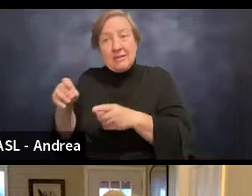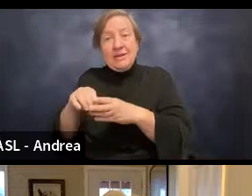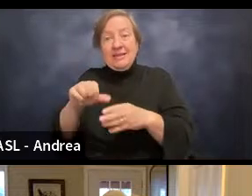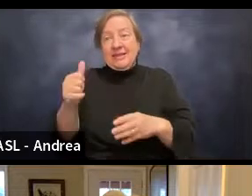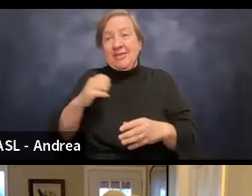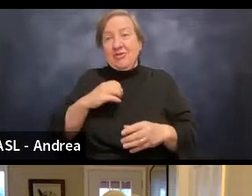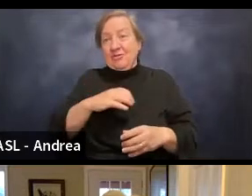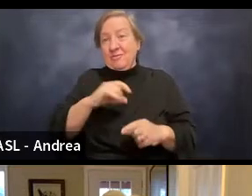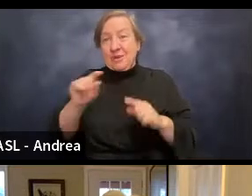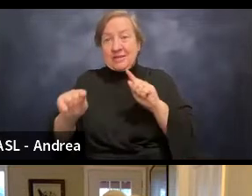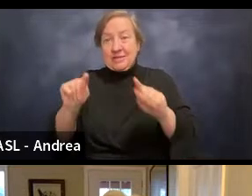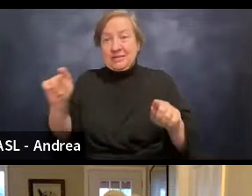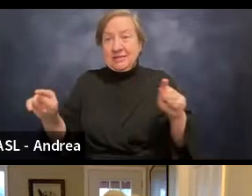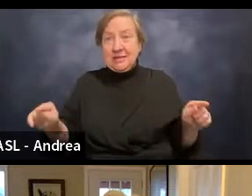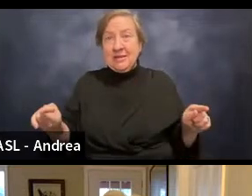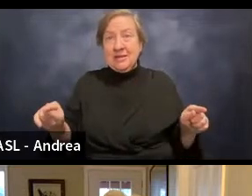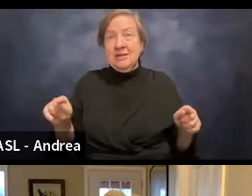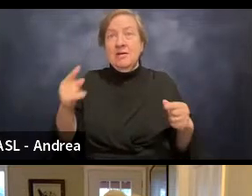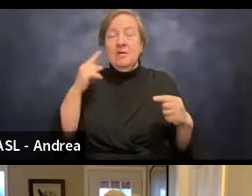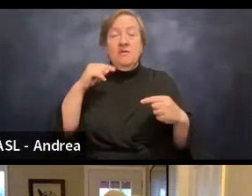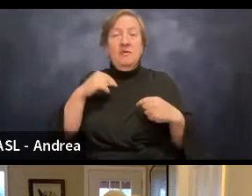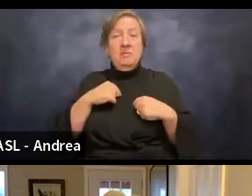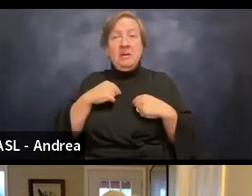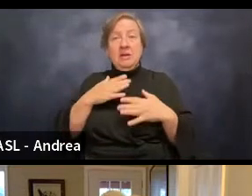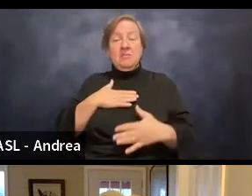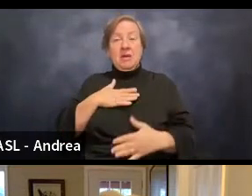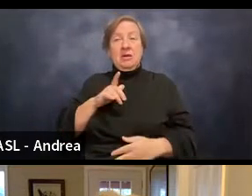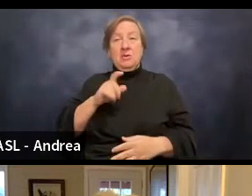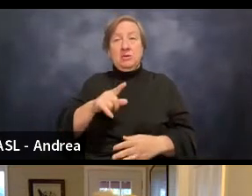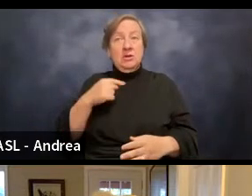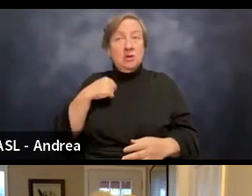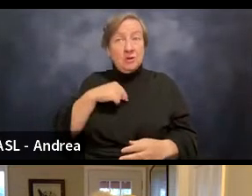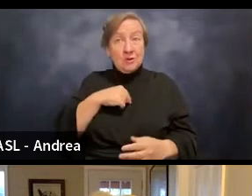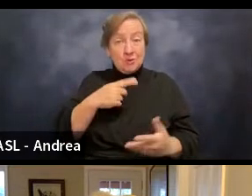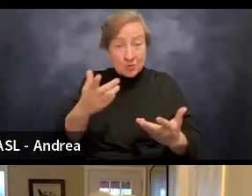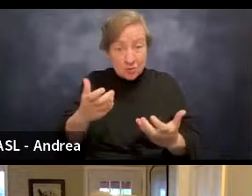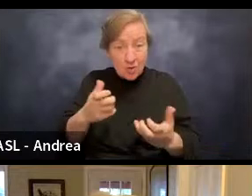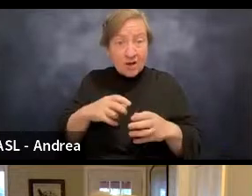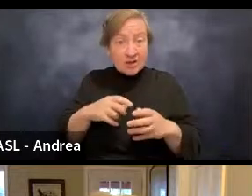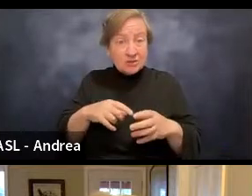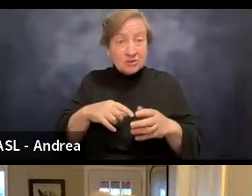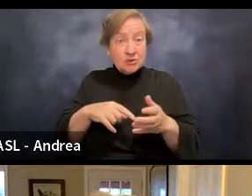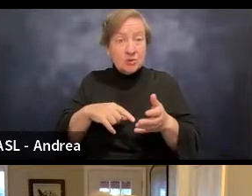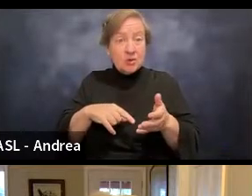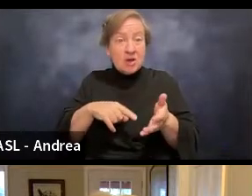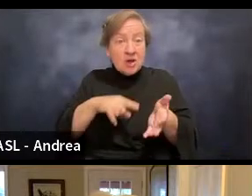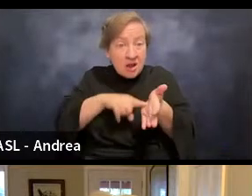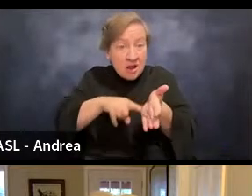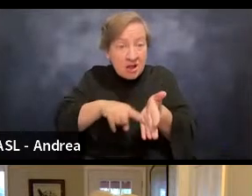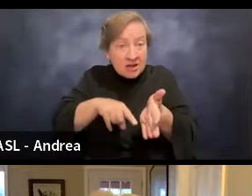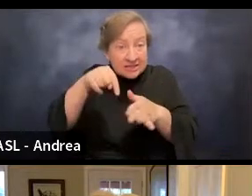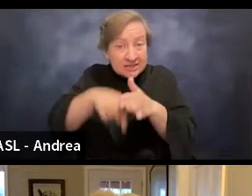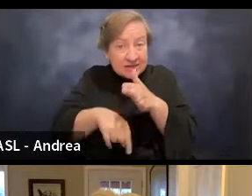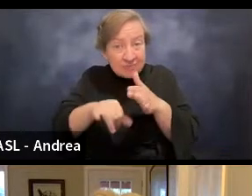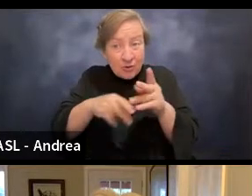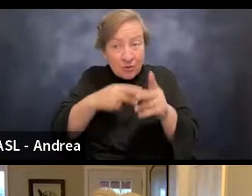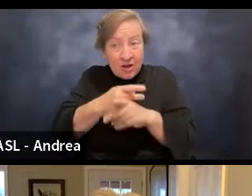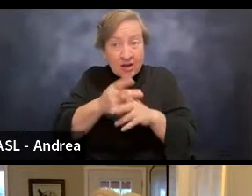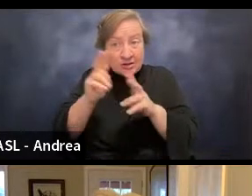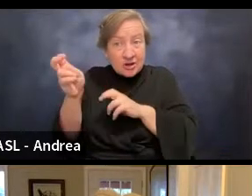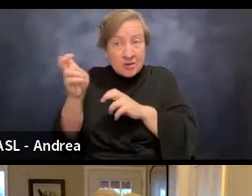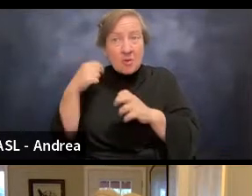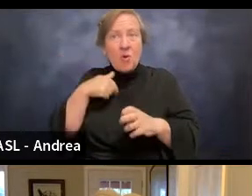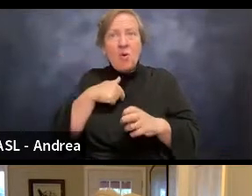committees. And so for me, the question is, do we want to dig deep on those kind of topics, or do we want to start